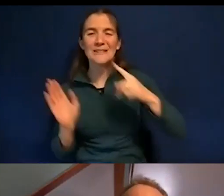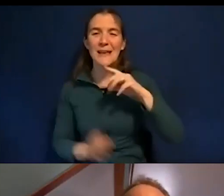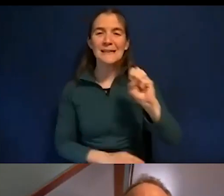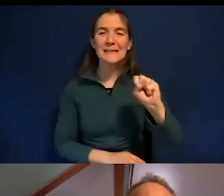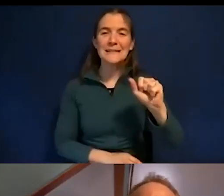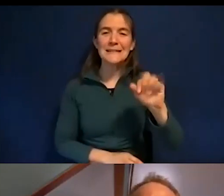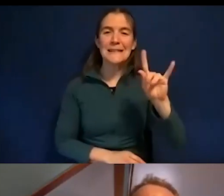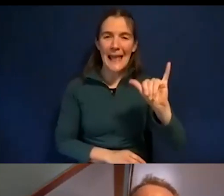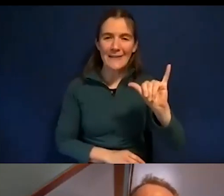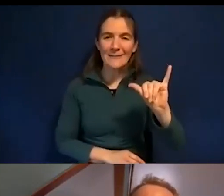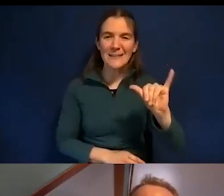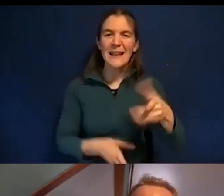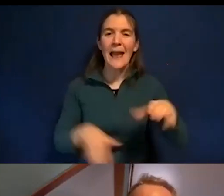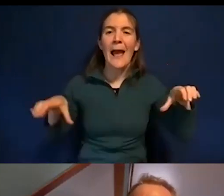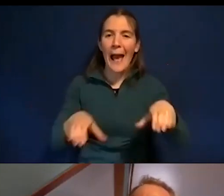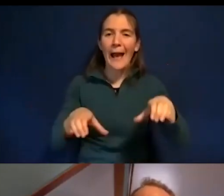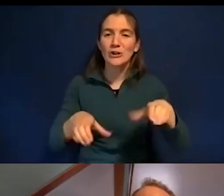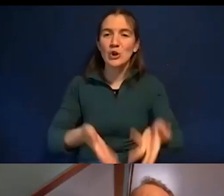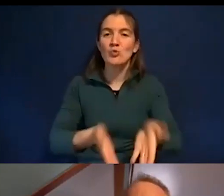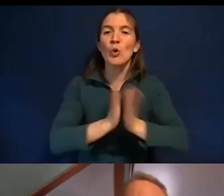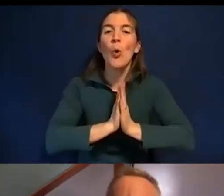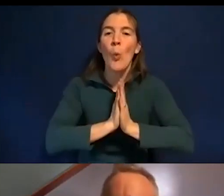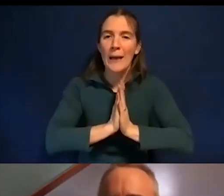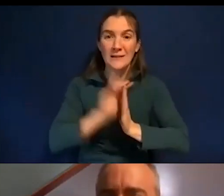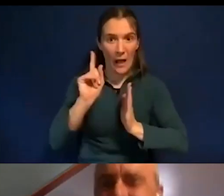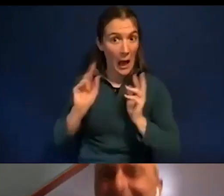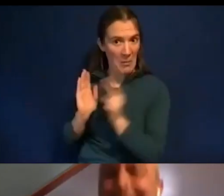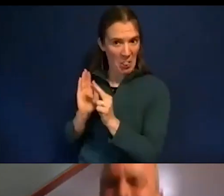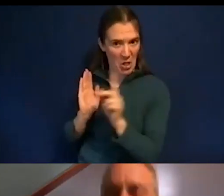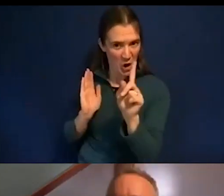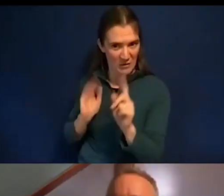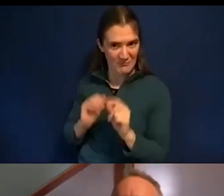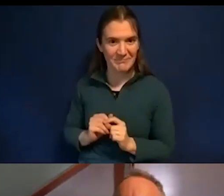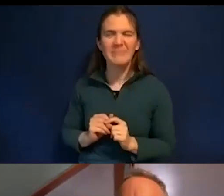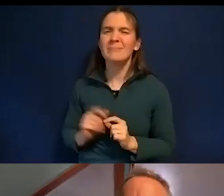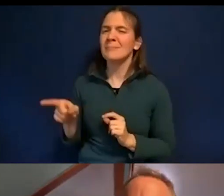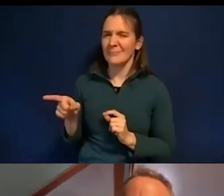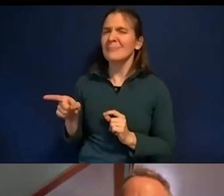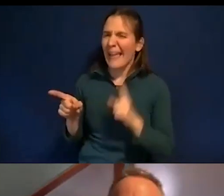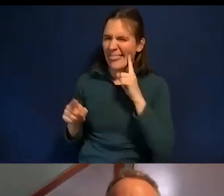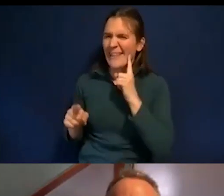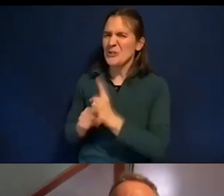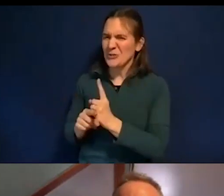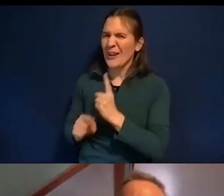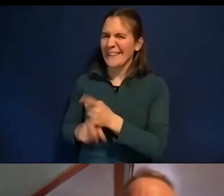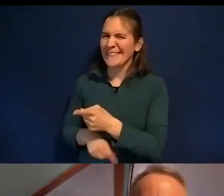action request. Excuse me for interrupting. Yes. Let me double check that. I think you're probably right.